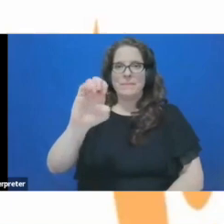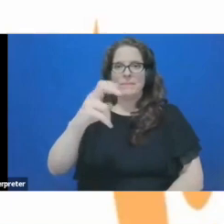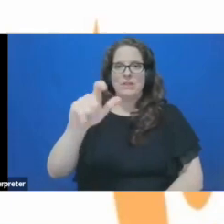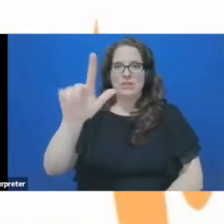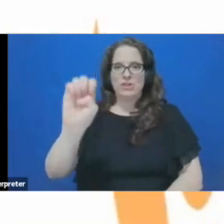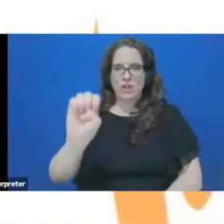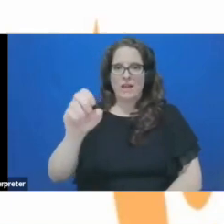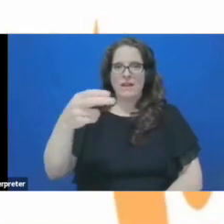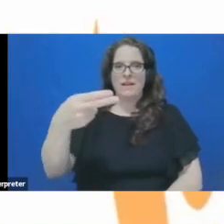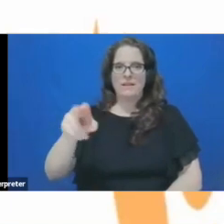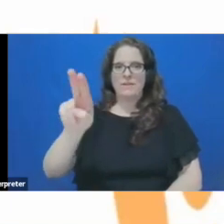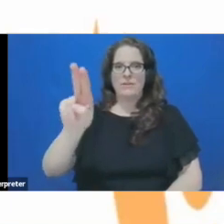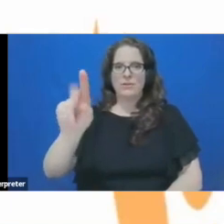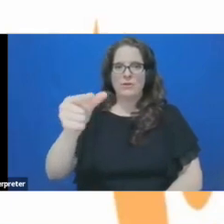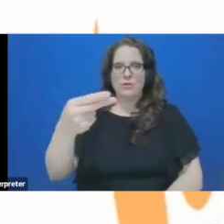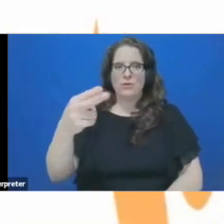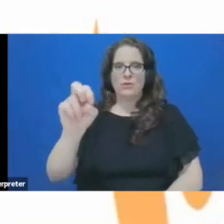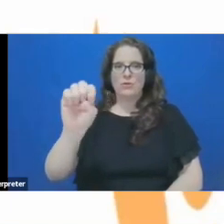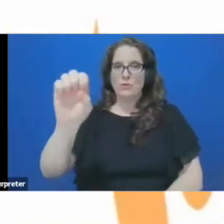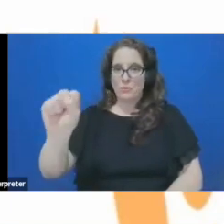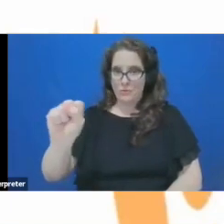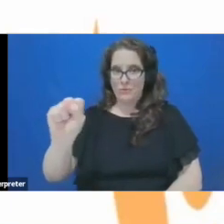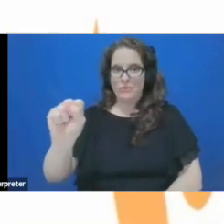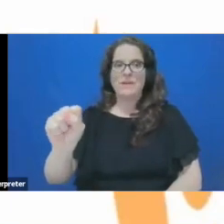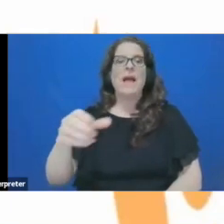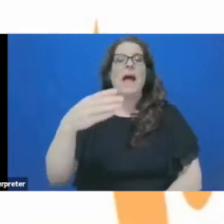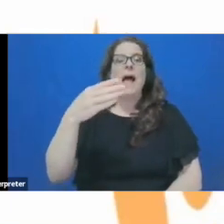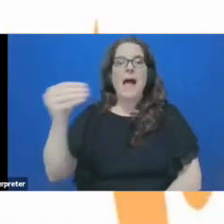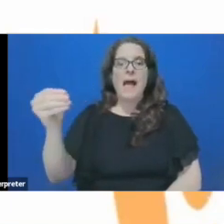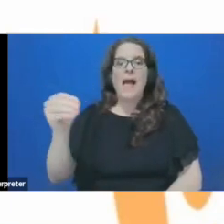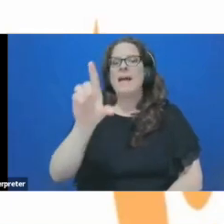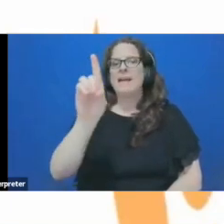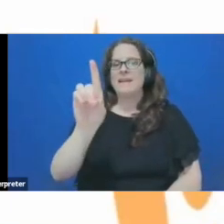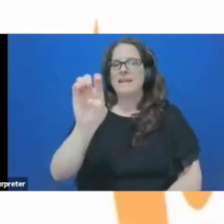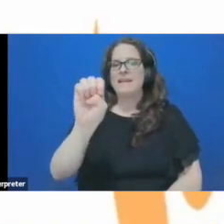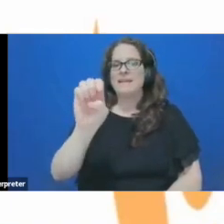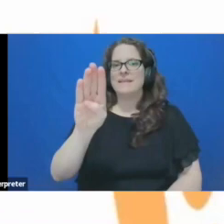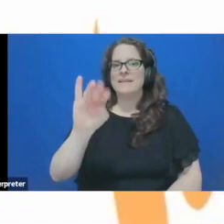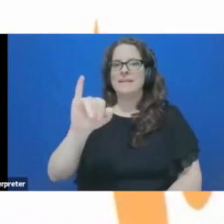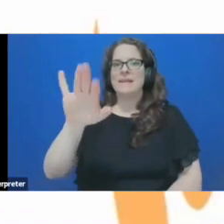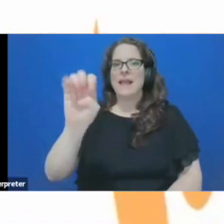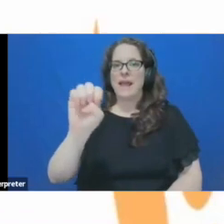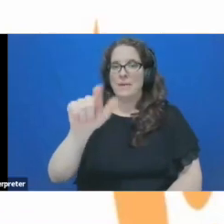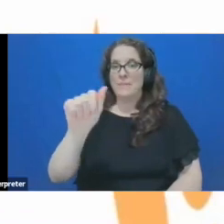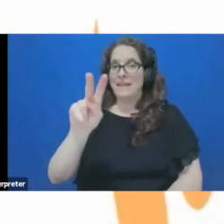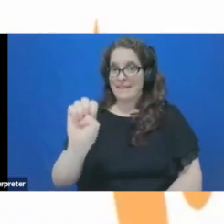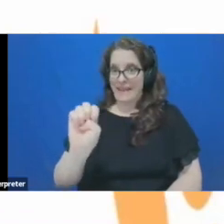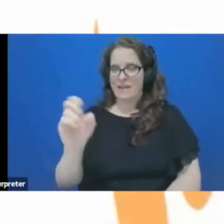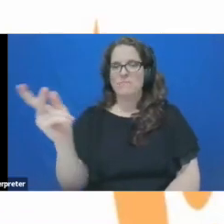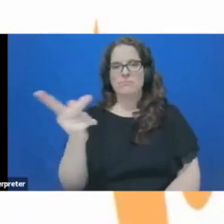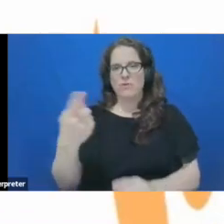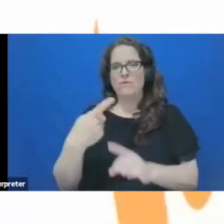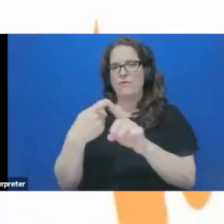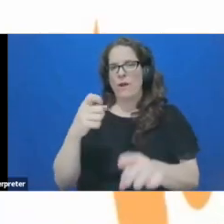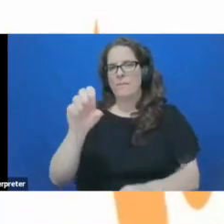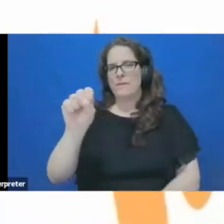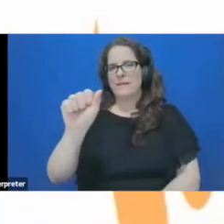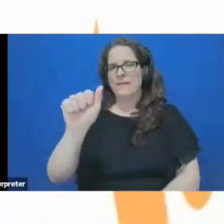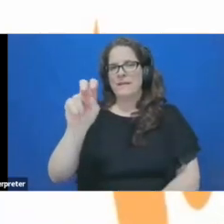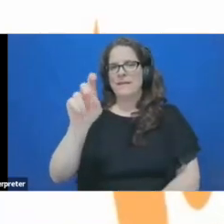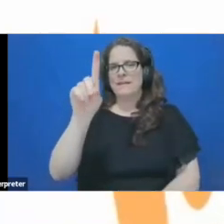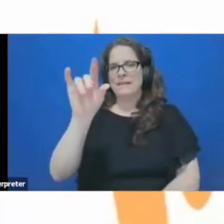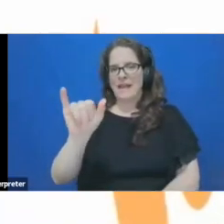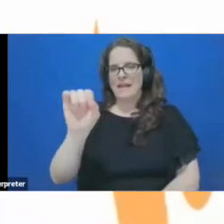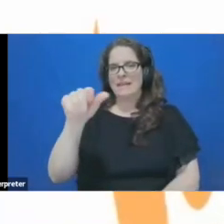Zane, Senior Trust Officer, Sandy Spring Trust. Michelle Hughes has more than 23 years of experience